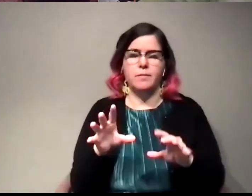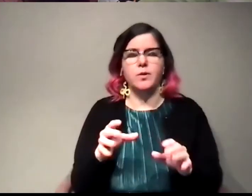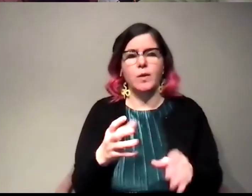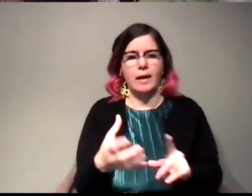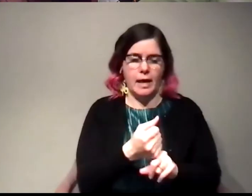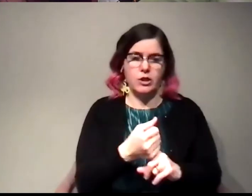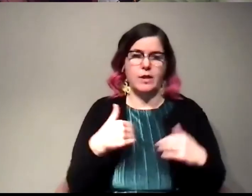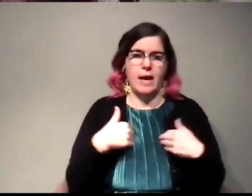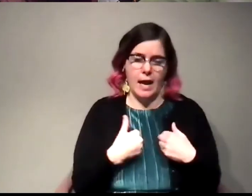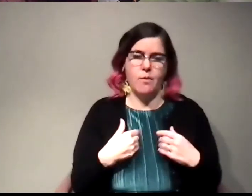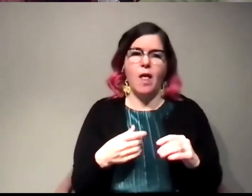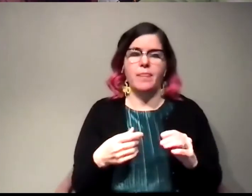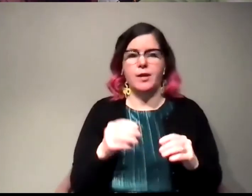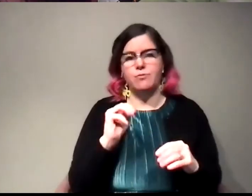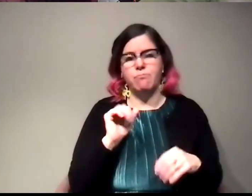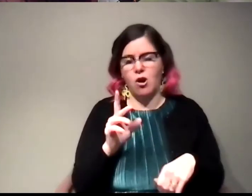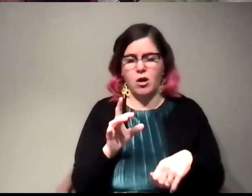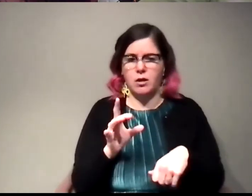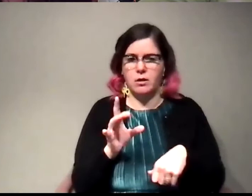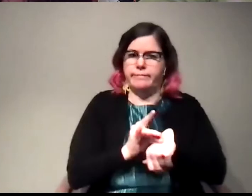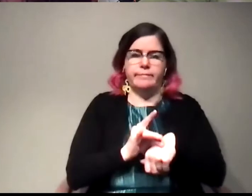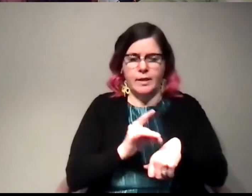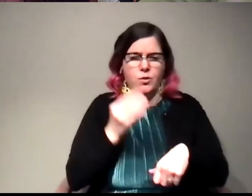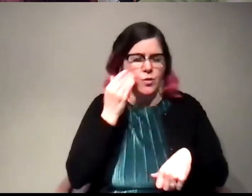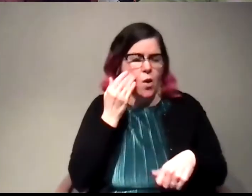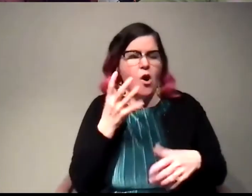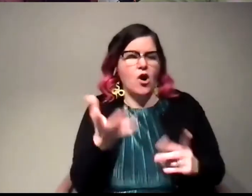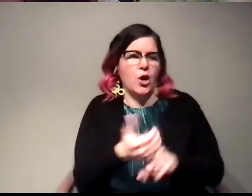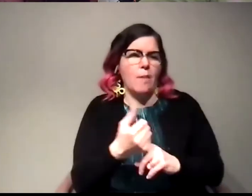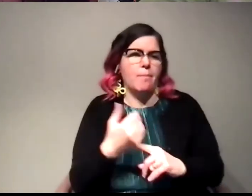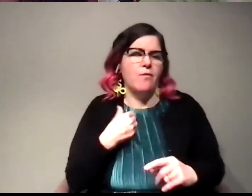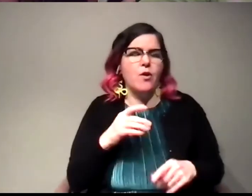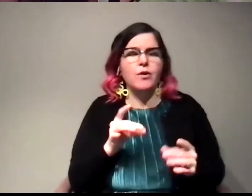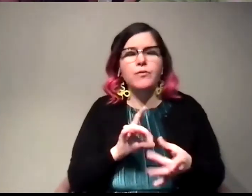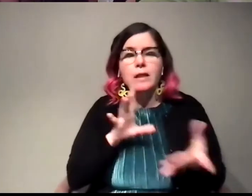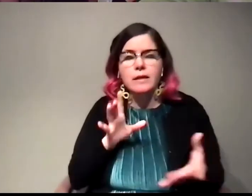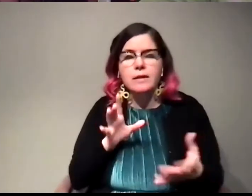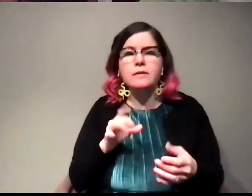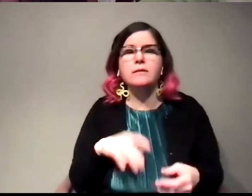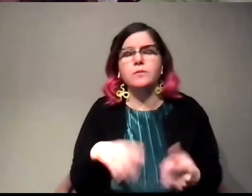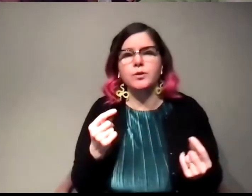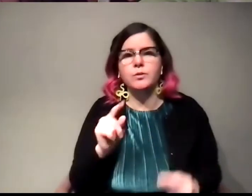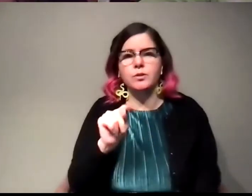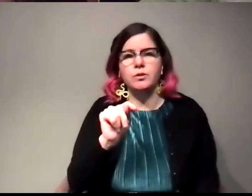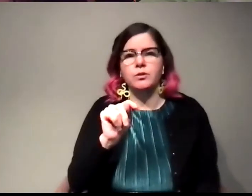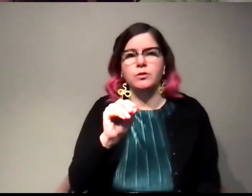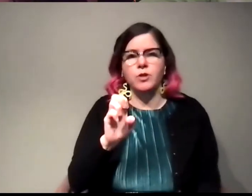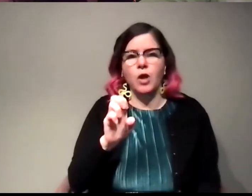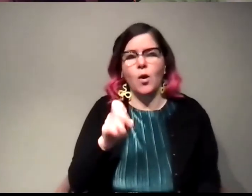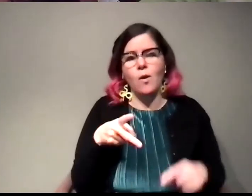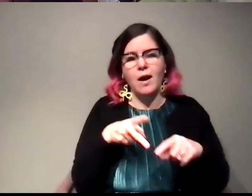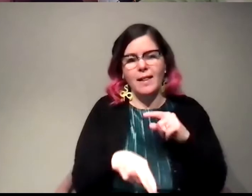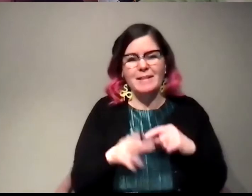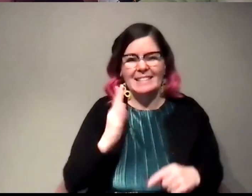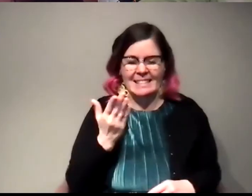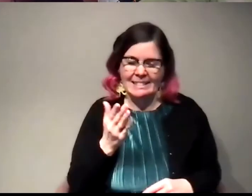way that you'll know whether or not you've collected this animal before and then release it, you know, maybe you'll find it again, is a toe clip. So sounds a little